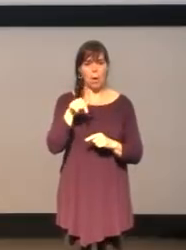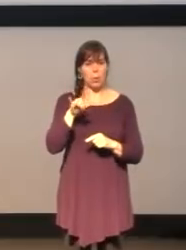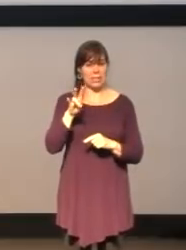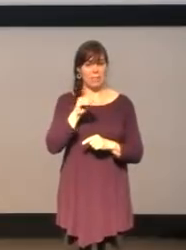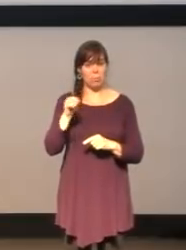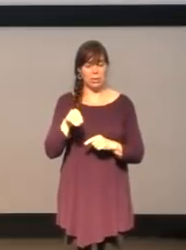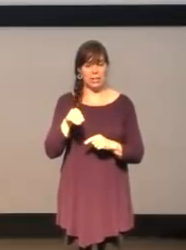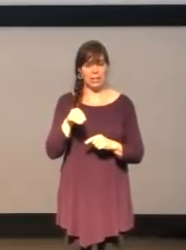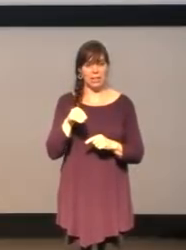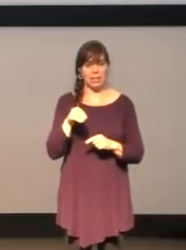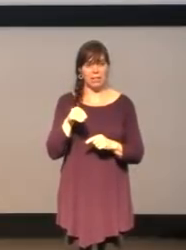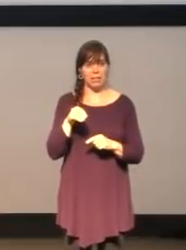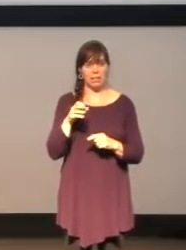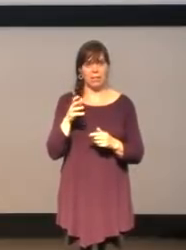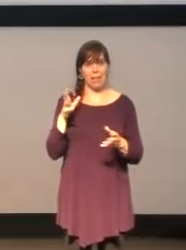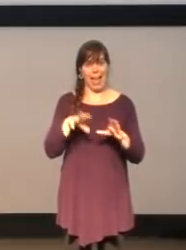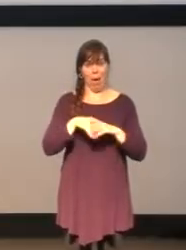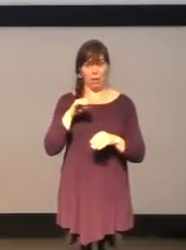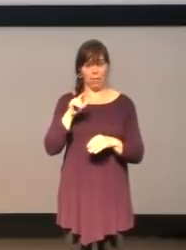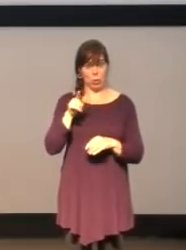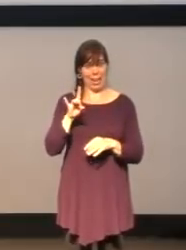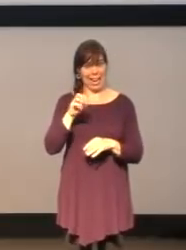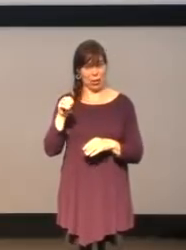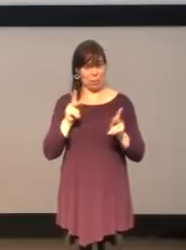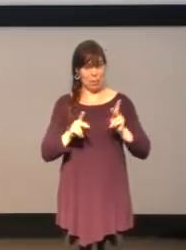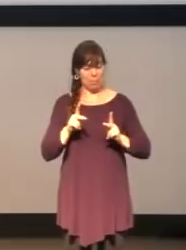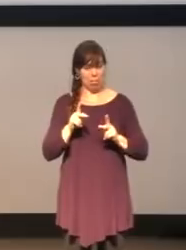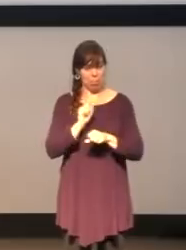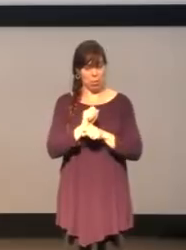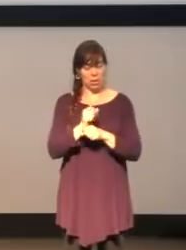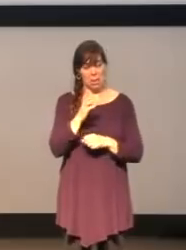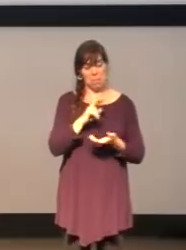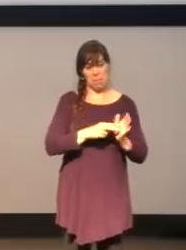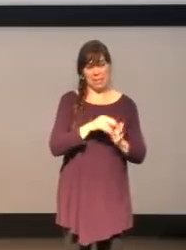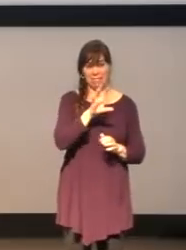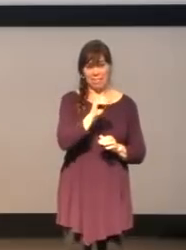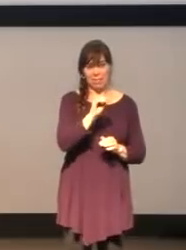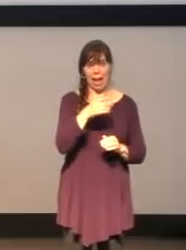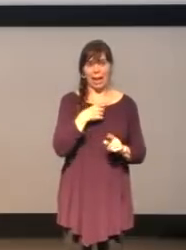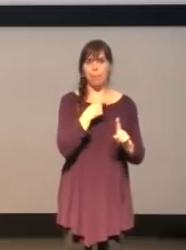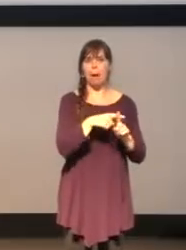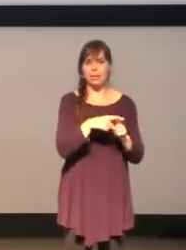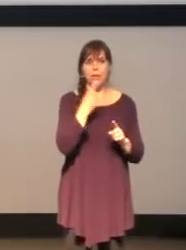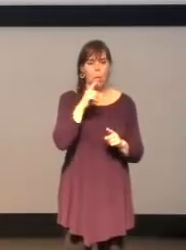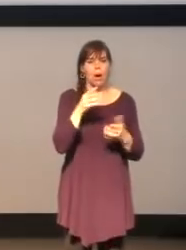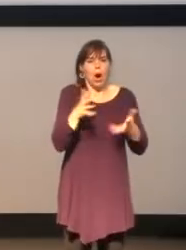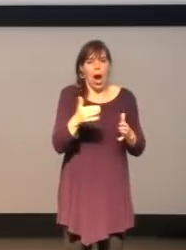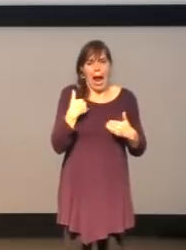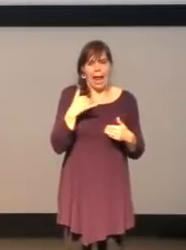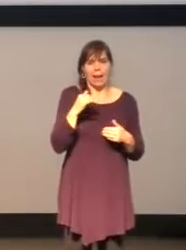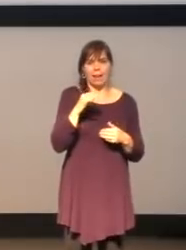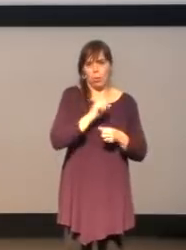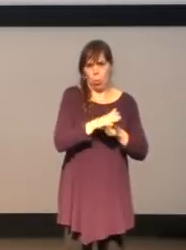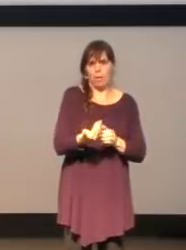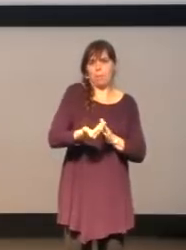1.7% of 2,800 employees, so 50 employees had positive serologies. And that broke